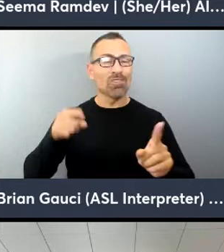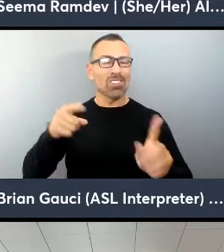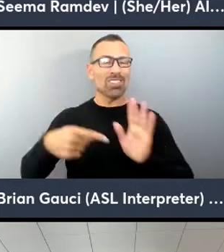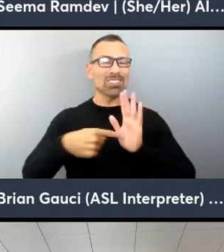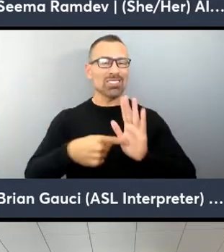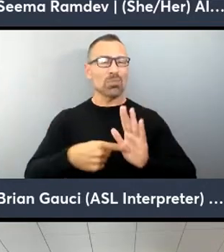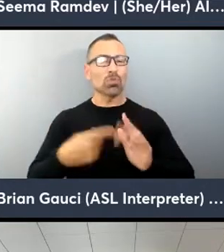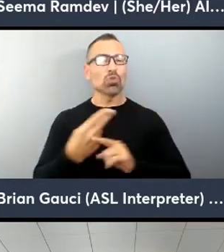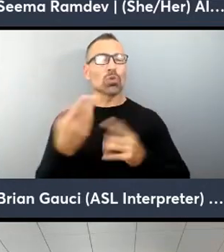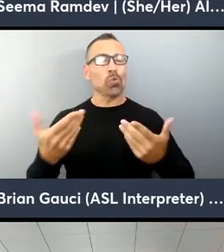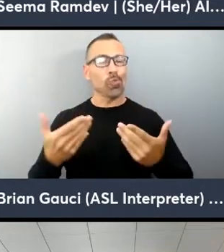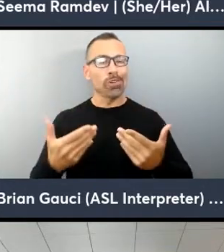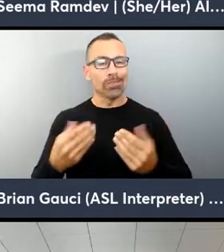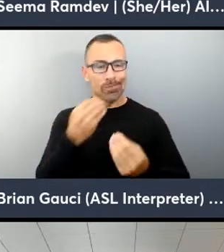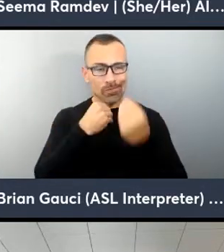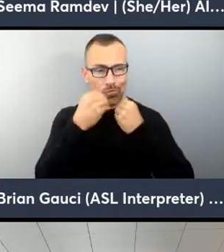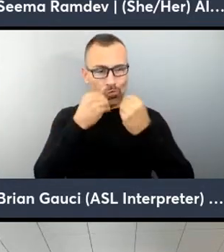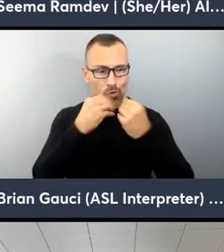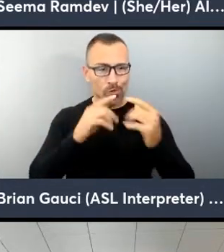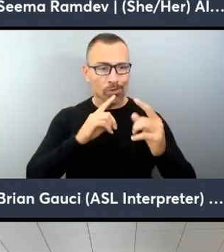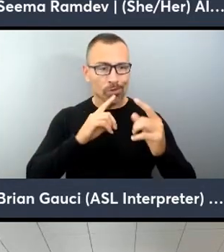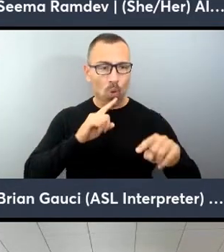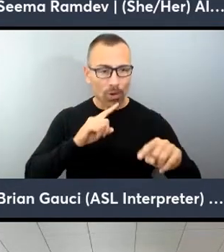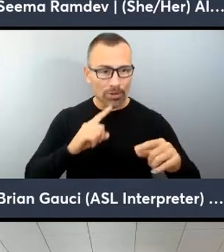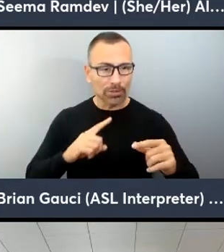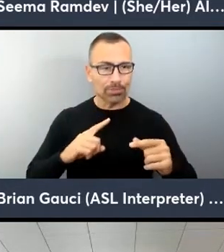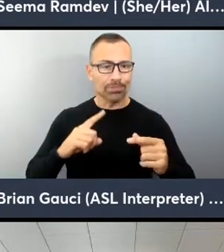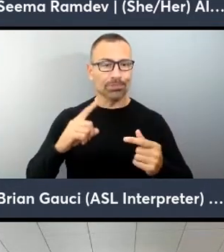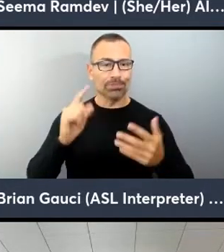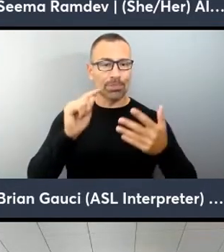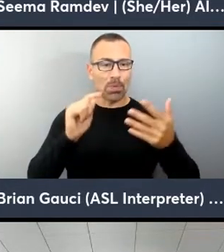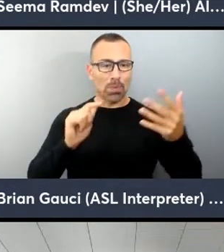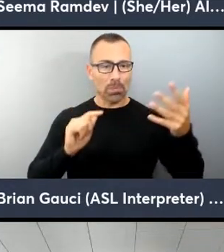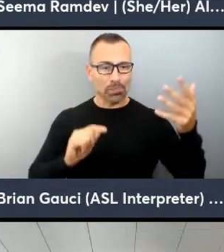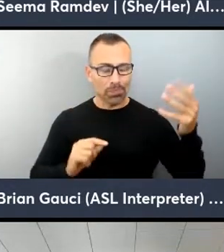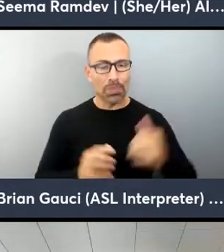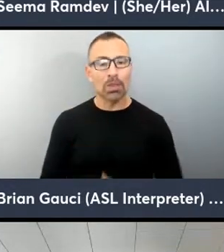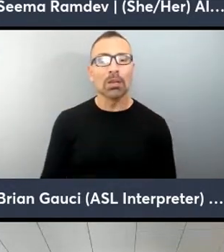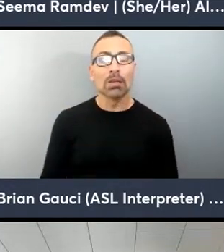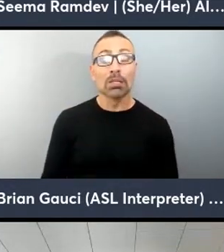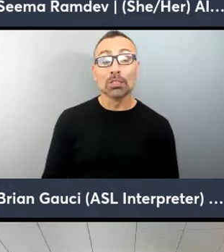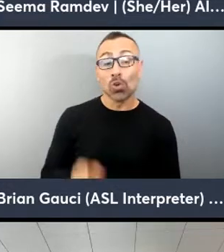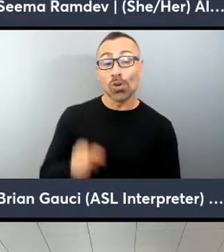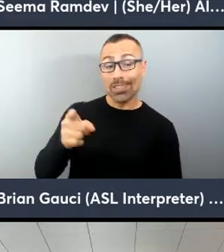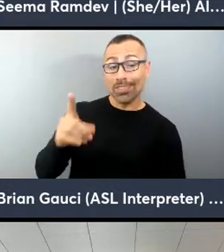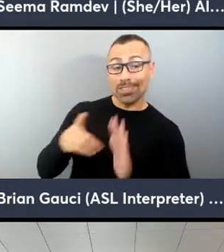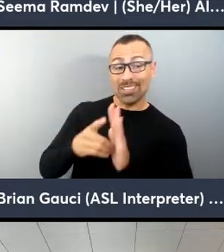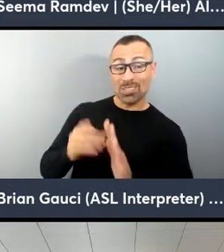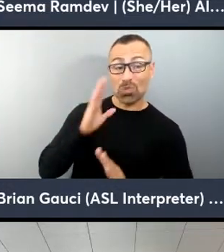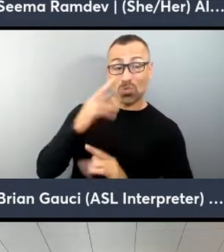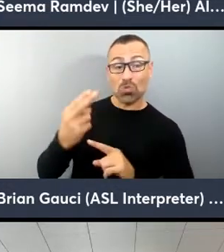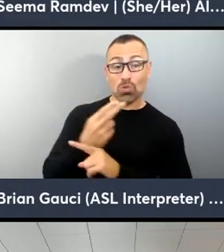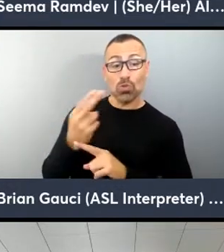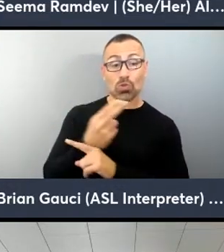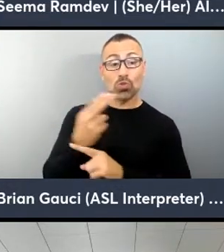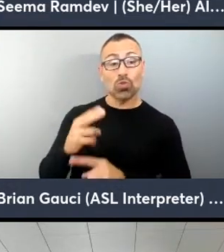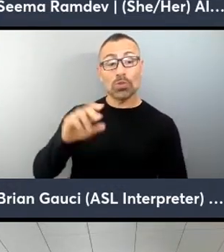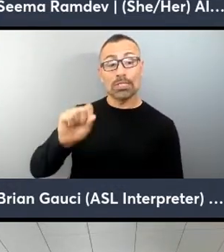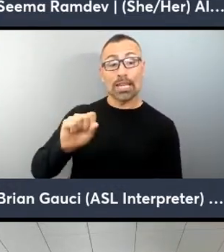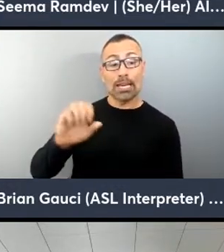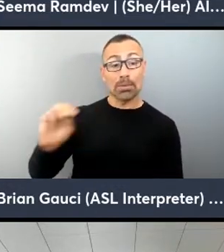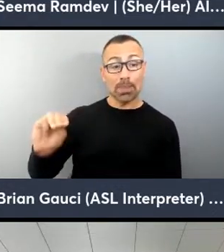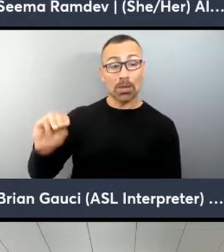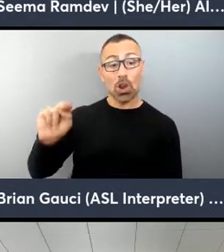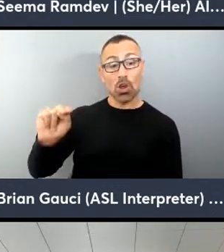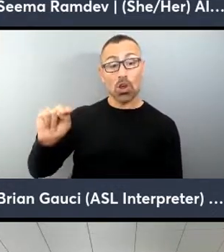right? So the way that we're going to do this demo is we're going to partly use a notebook, a SageMaker notebook, and then we're